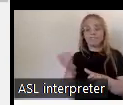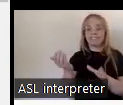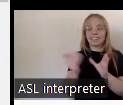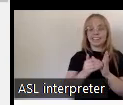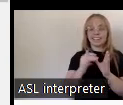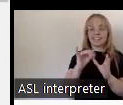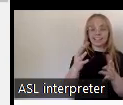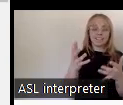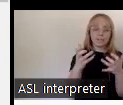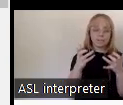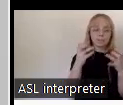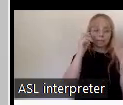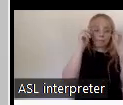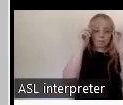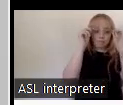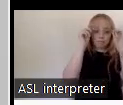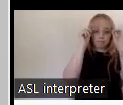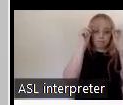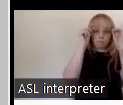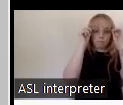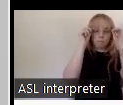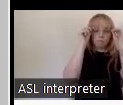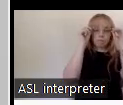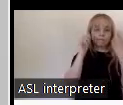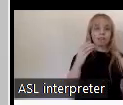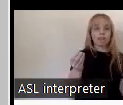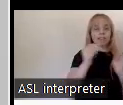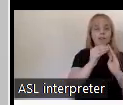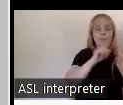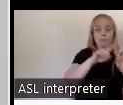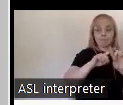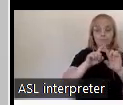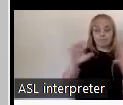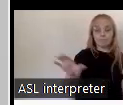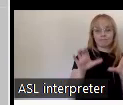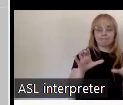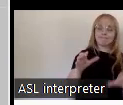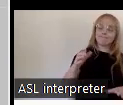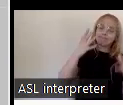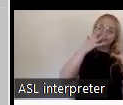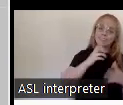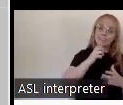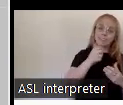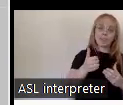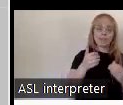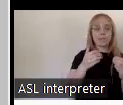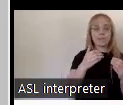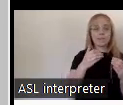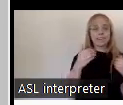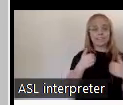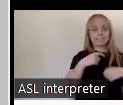to. So there's some more activities in here. Unfortunately, we don't have time to go through them all